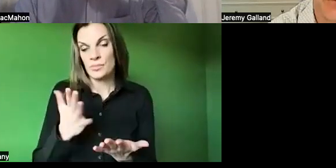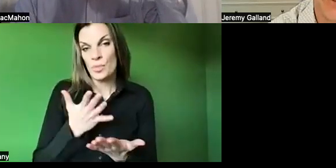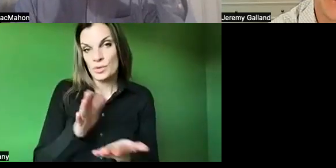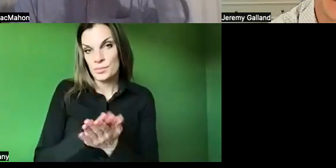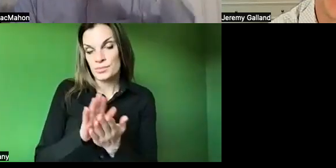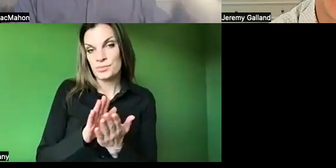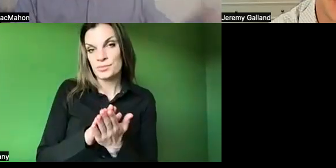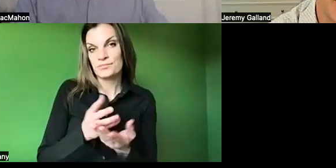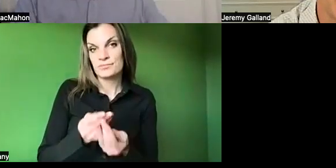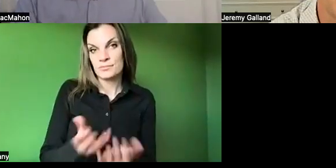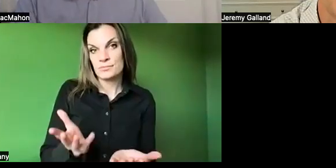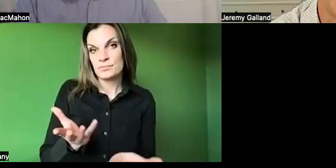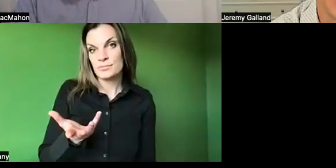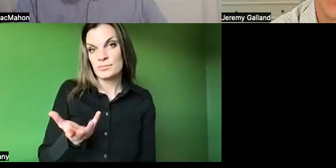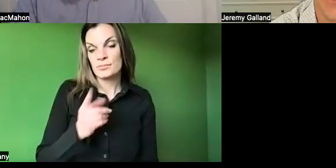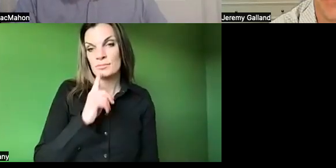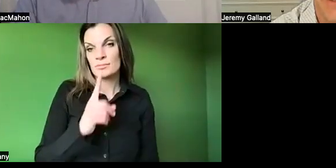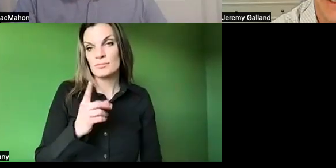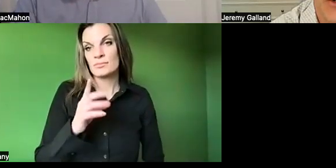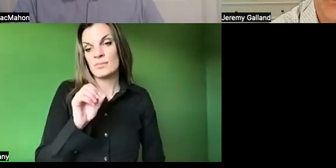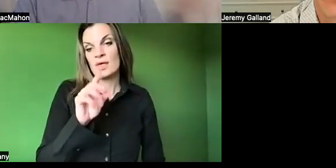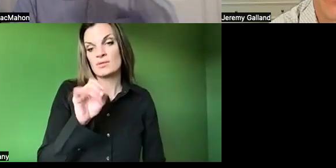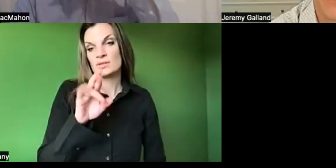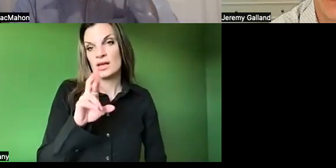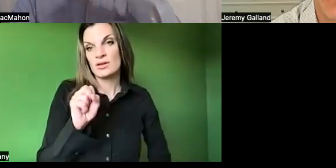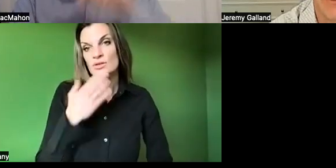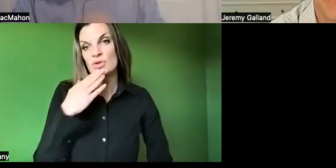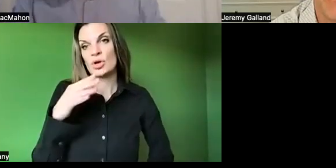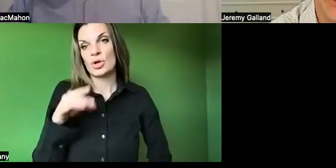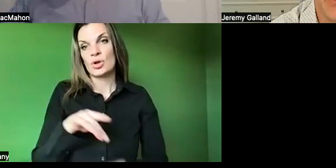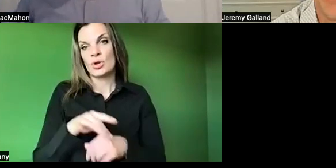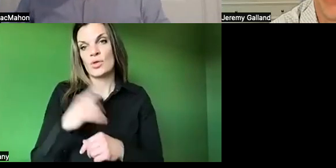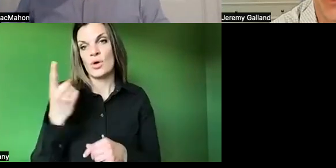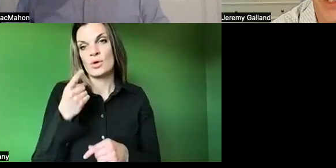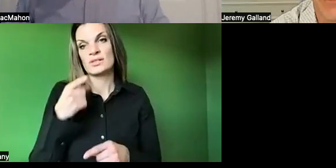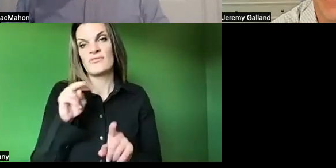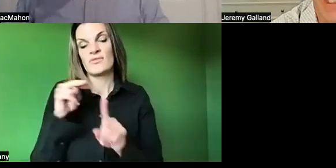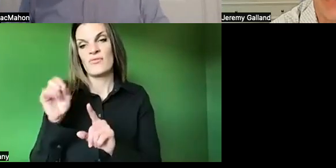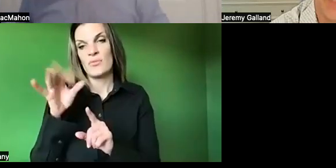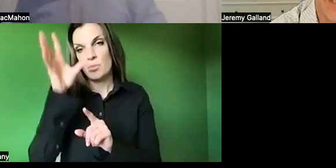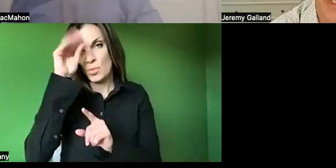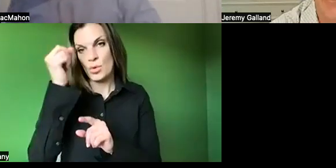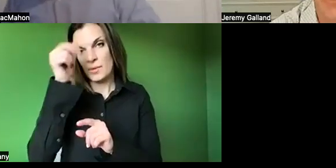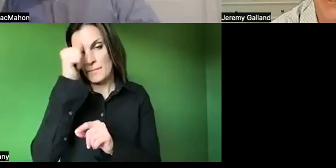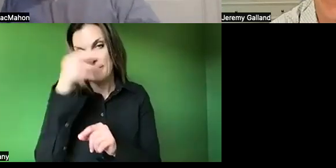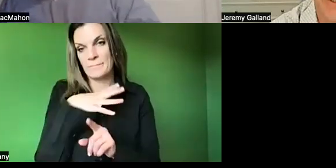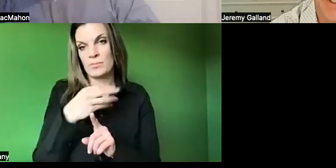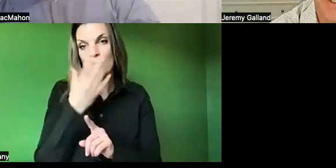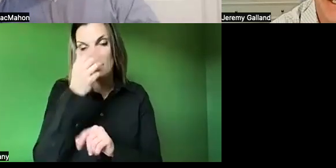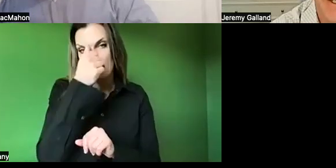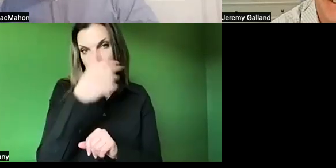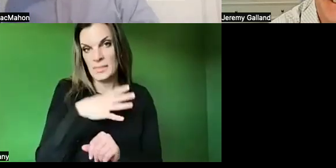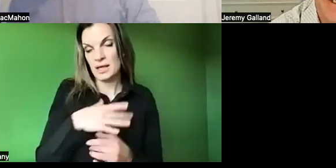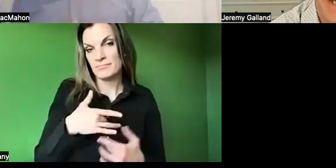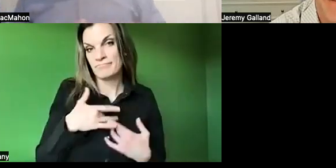assigned? Was it The Outsiders? Was it The Good Earth? Almost always it was the view of a boy or a man, a white man